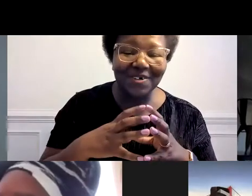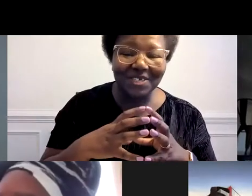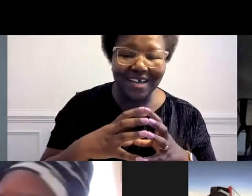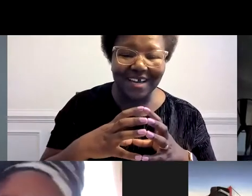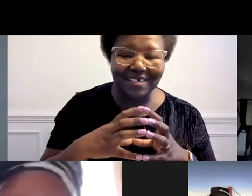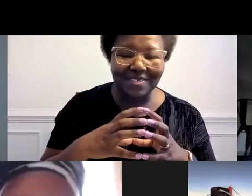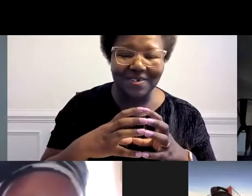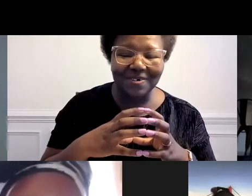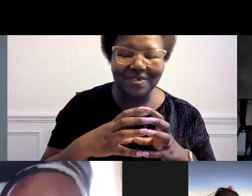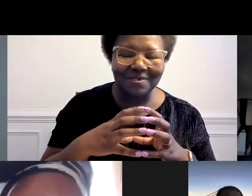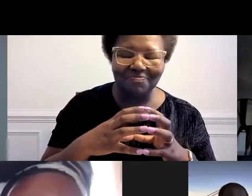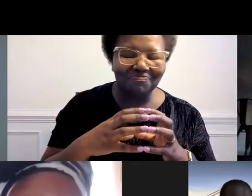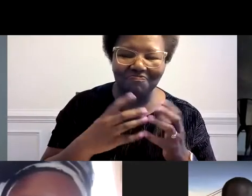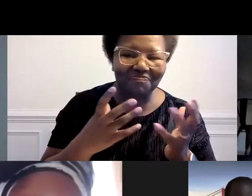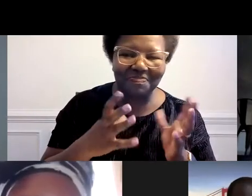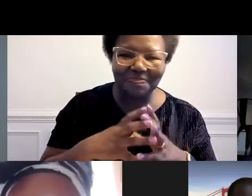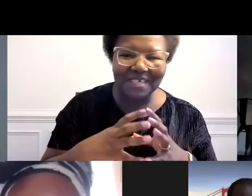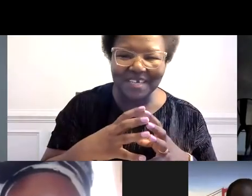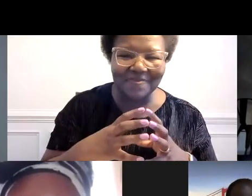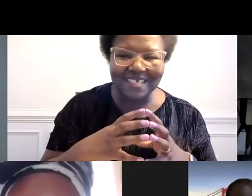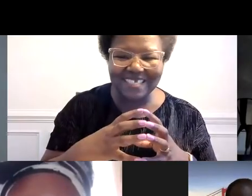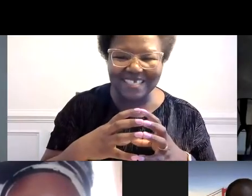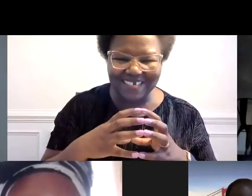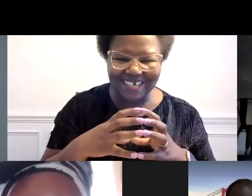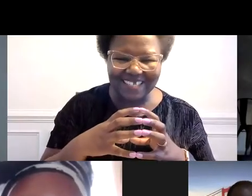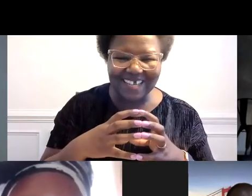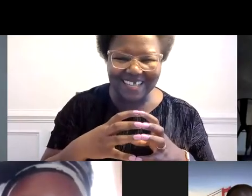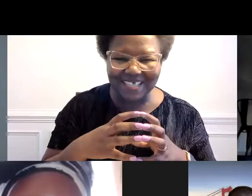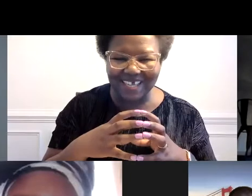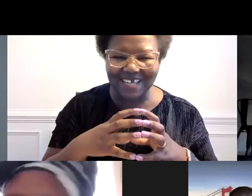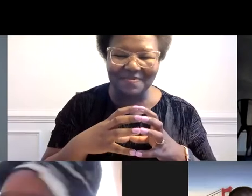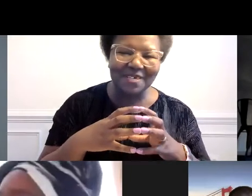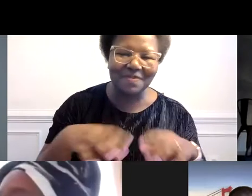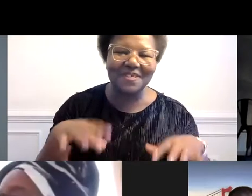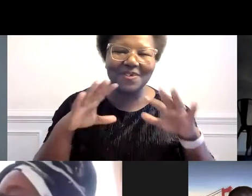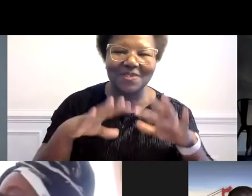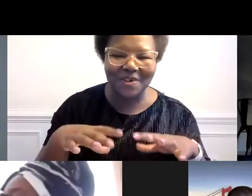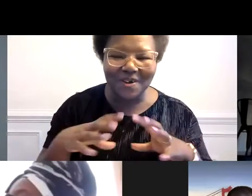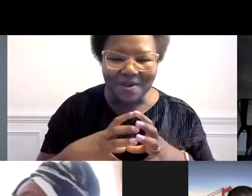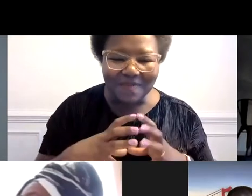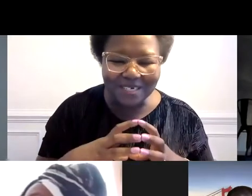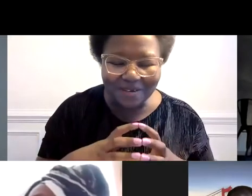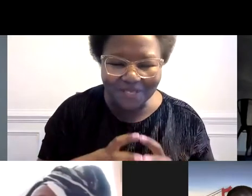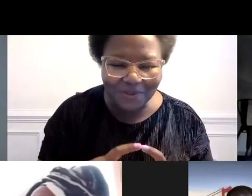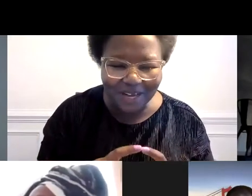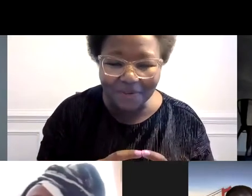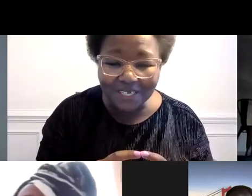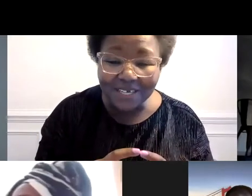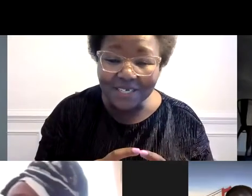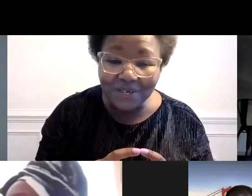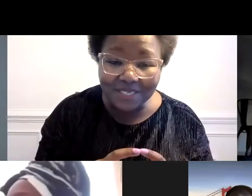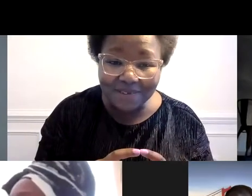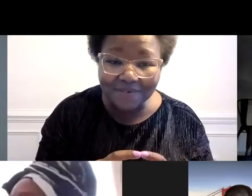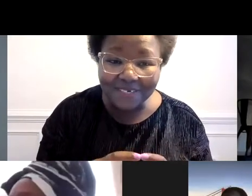He's so shy. So he obviously didn't say anything. And Mandom is quiet about